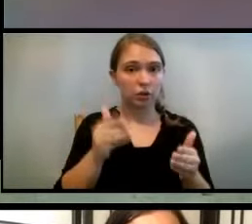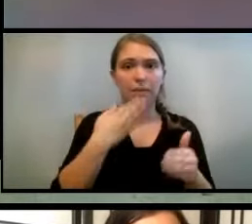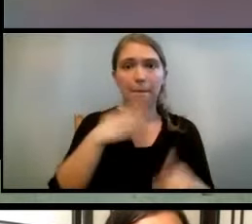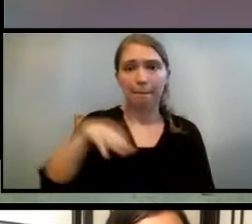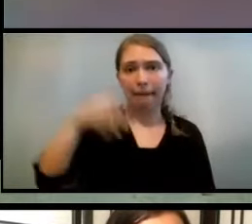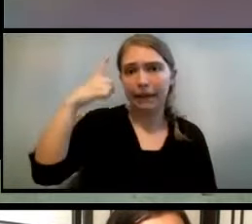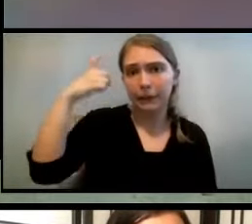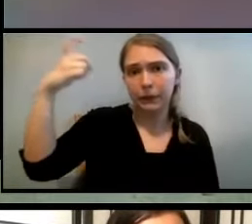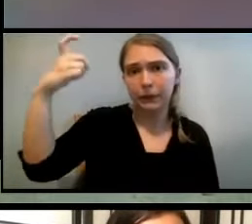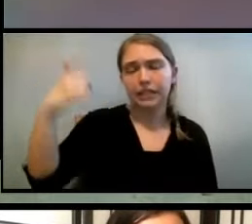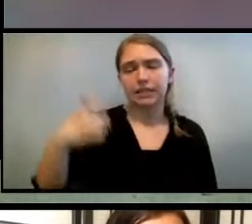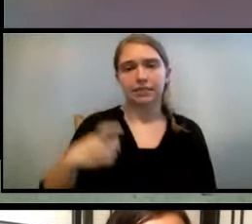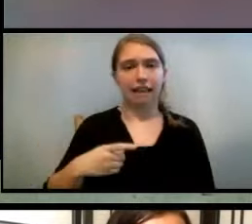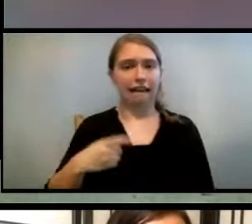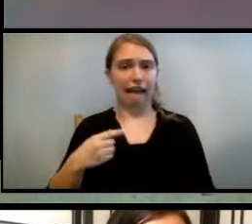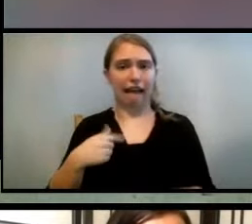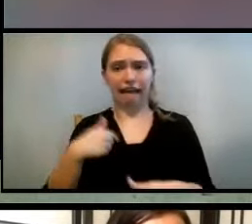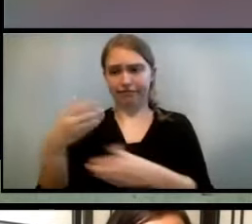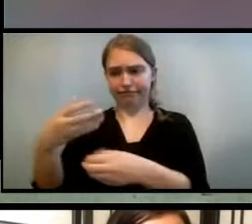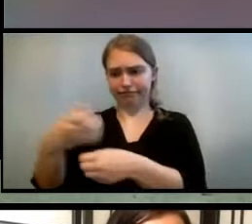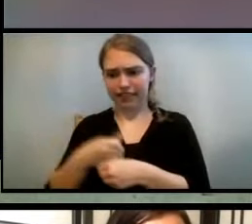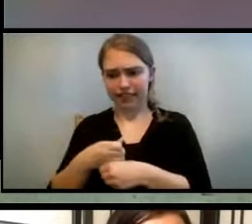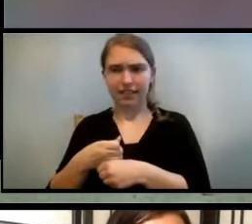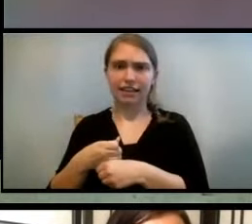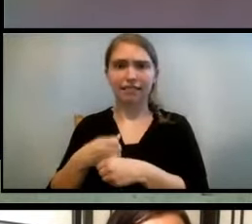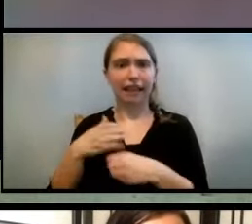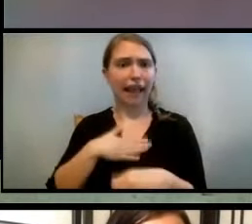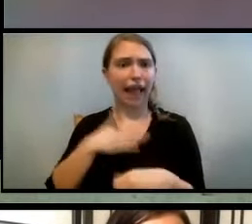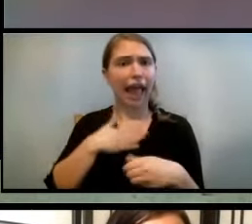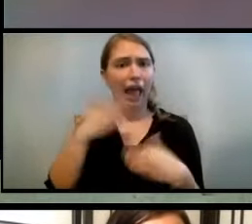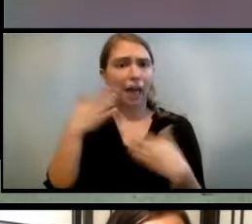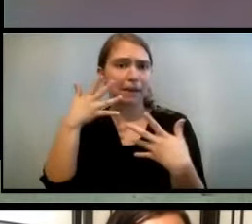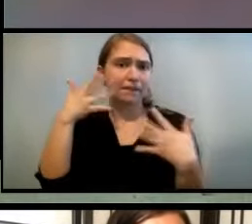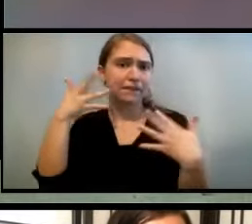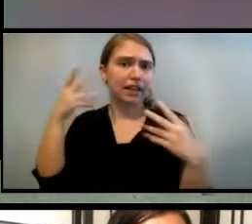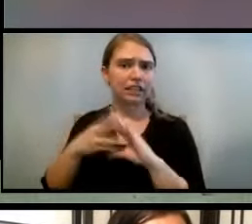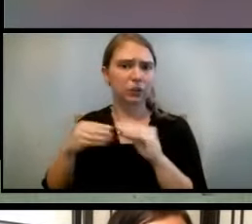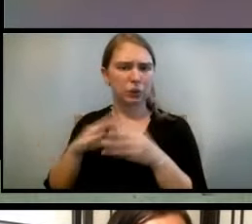bits. I'm going to go looking for the Bluebeard story.